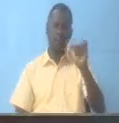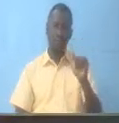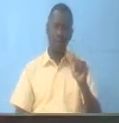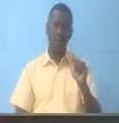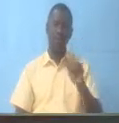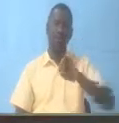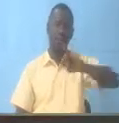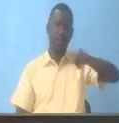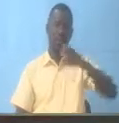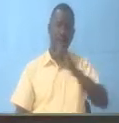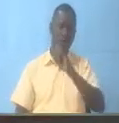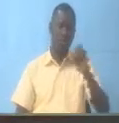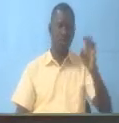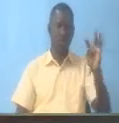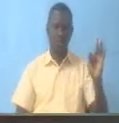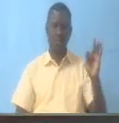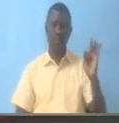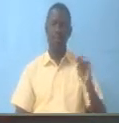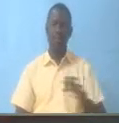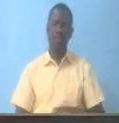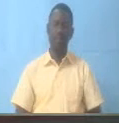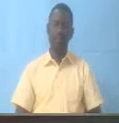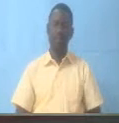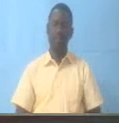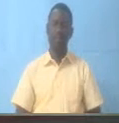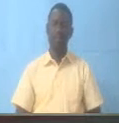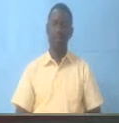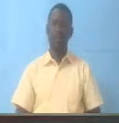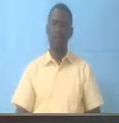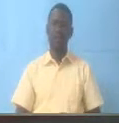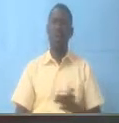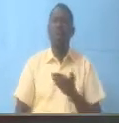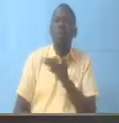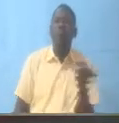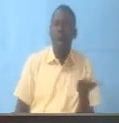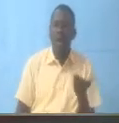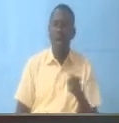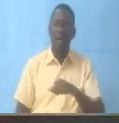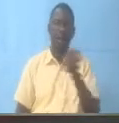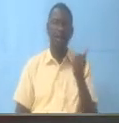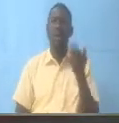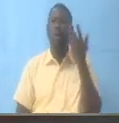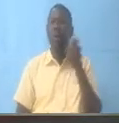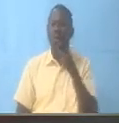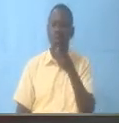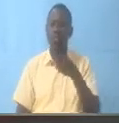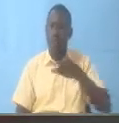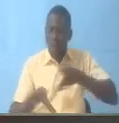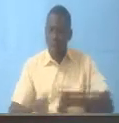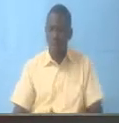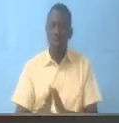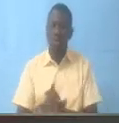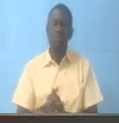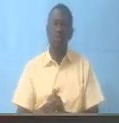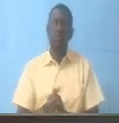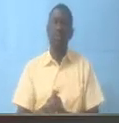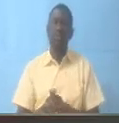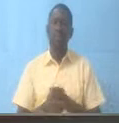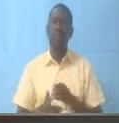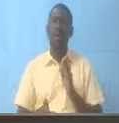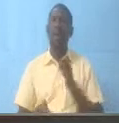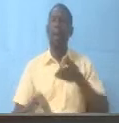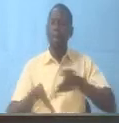When and where were you born? I was born in Banjul, Gambia, on 25th